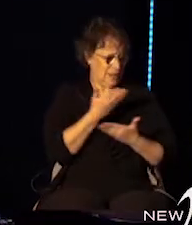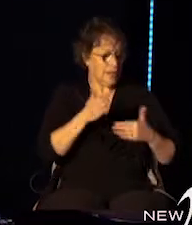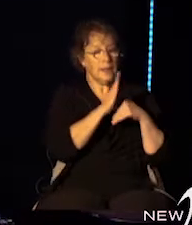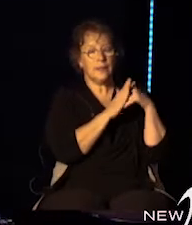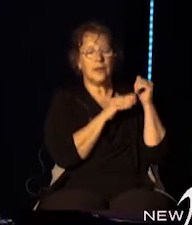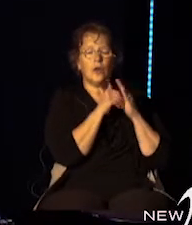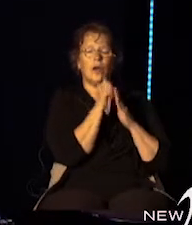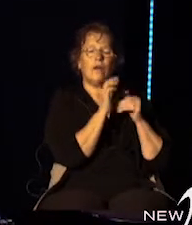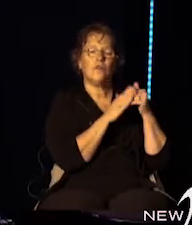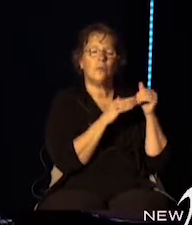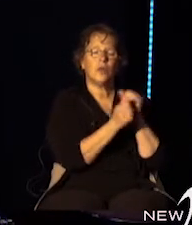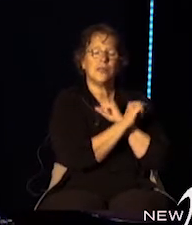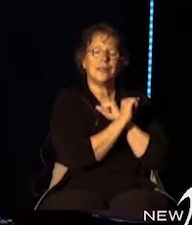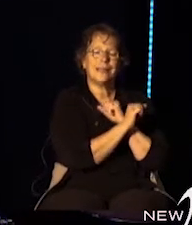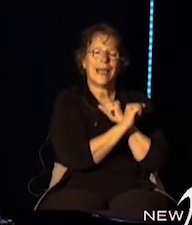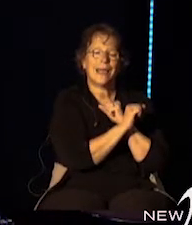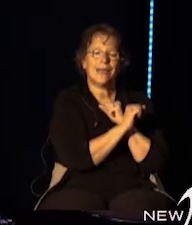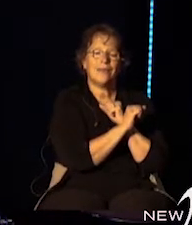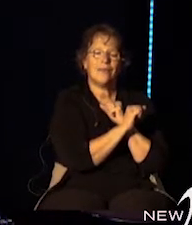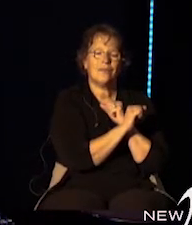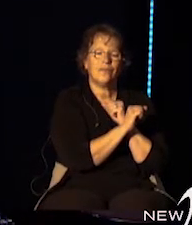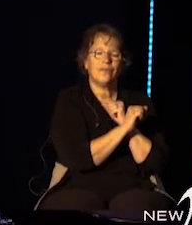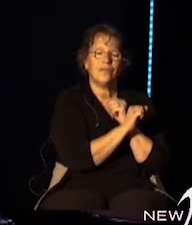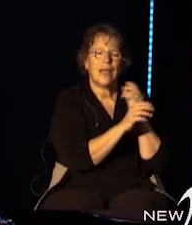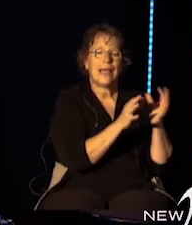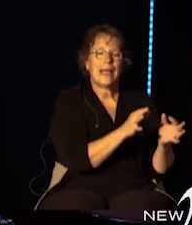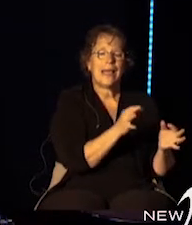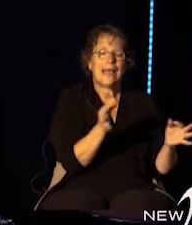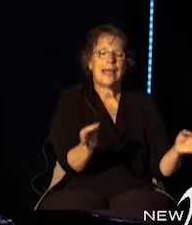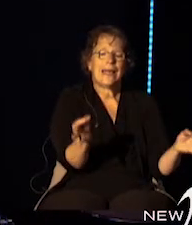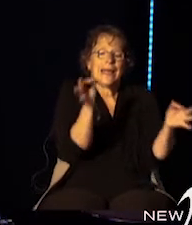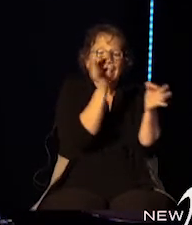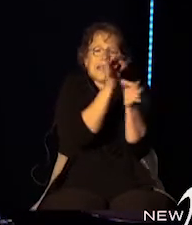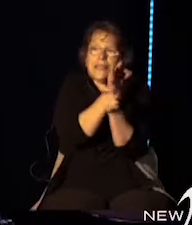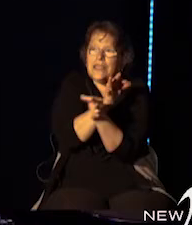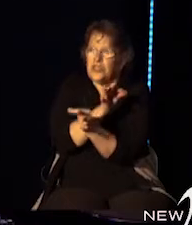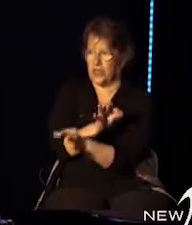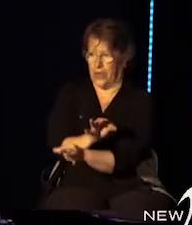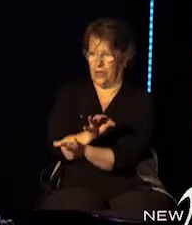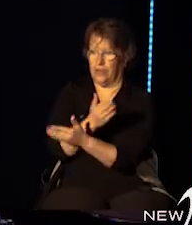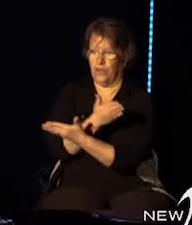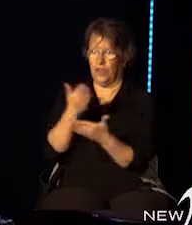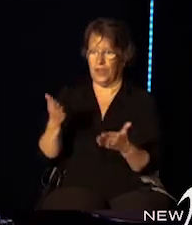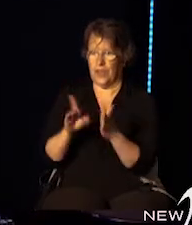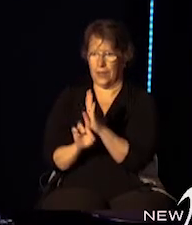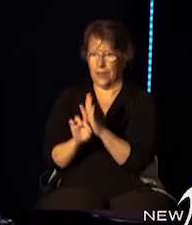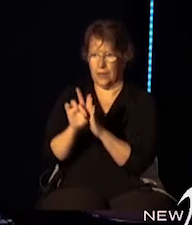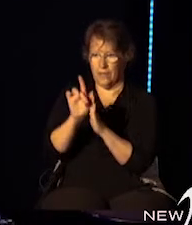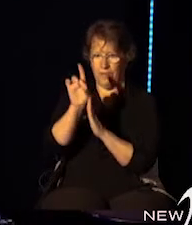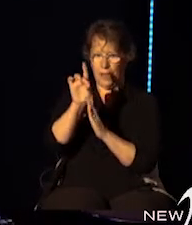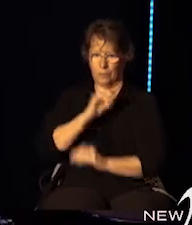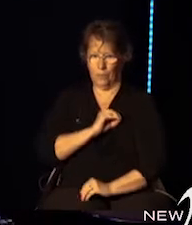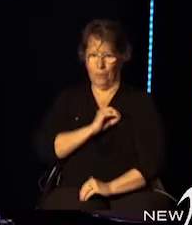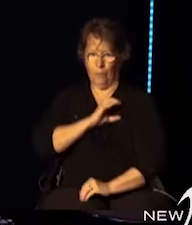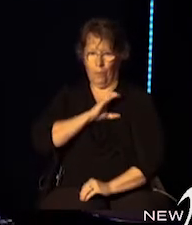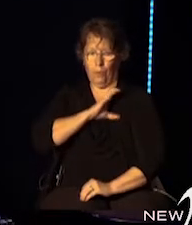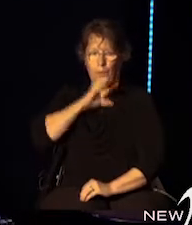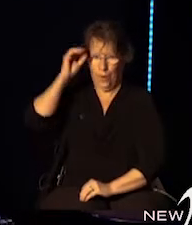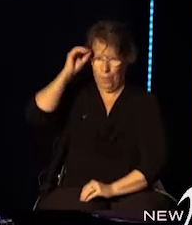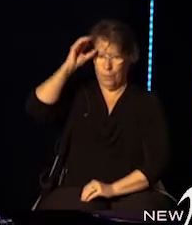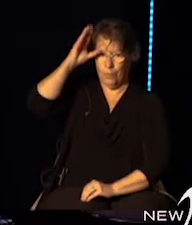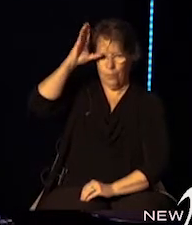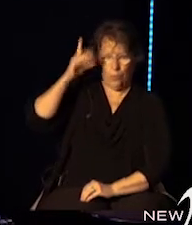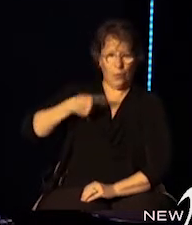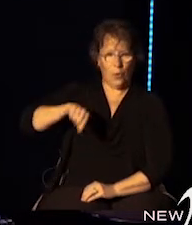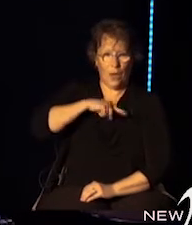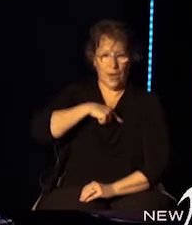in exchange for what actually grows us. And as we individually learn how to give up what's